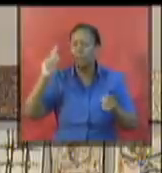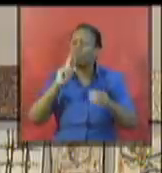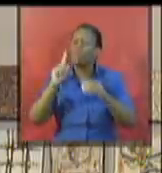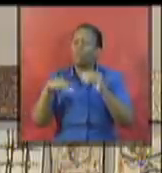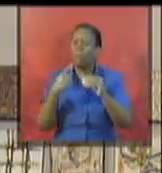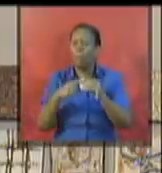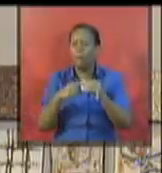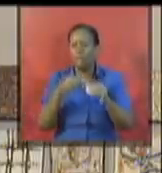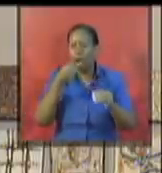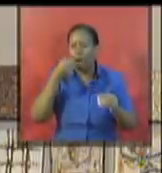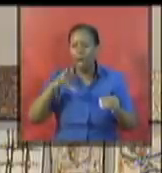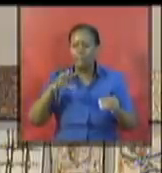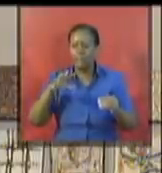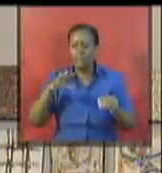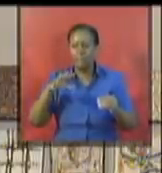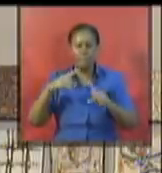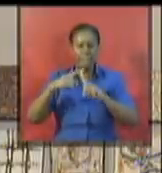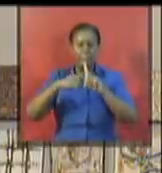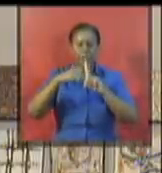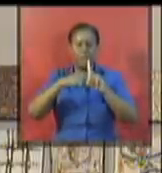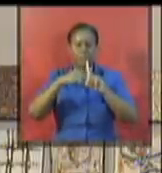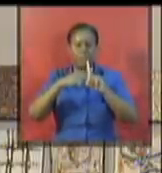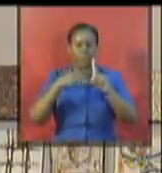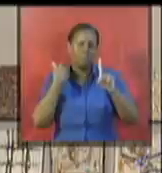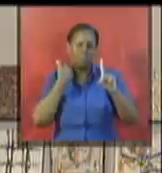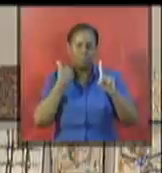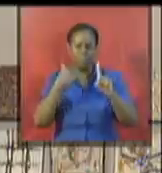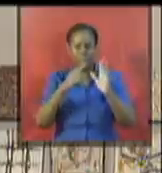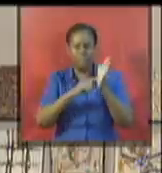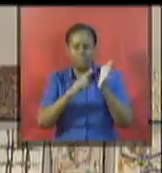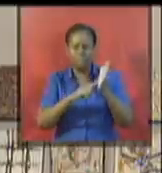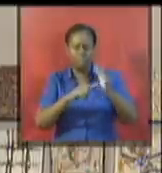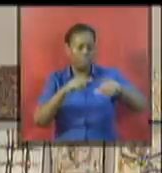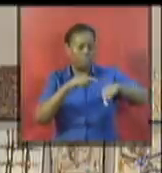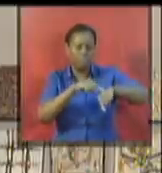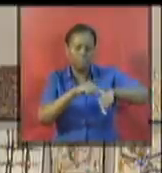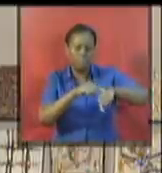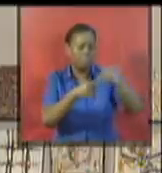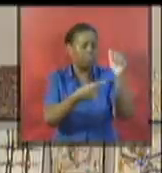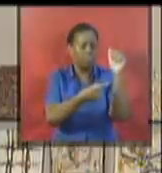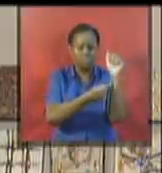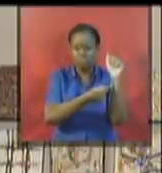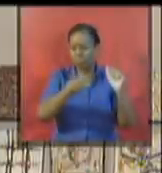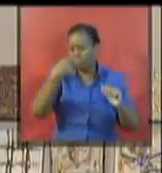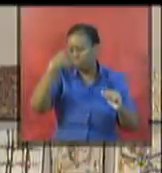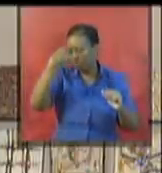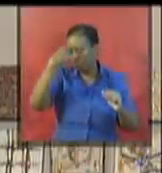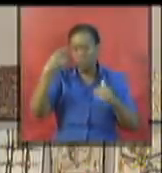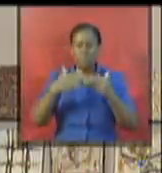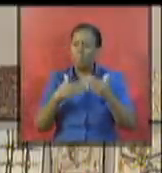scanning on the wrist and scanning on the forehead is acceptable. Either way is okay. With regard to